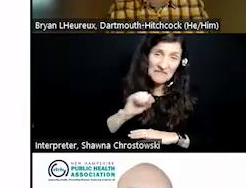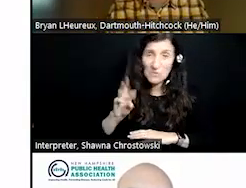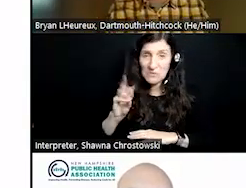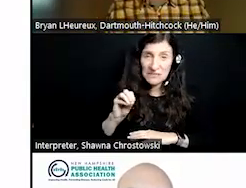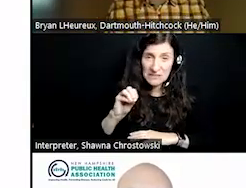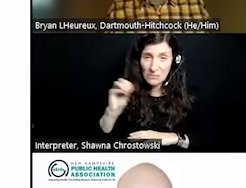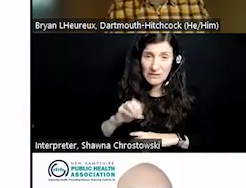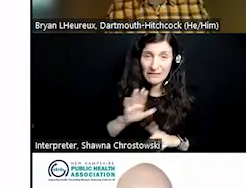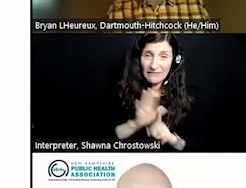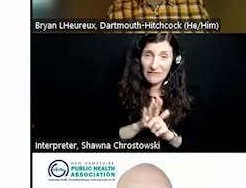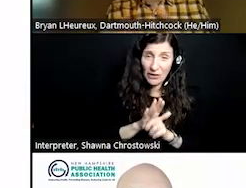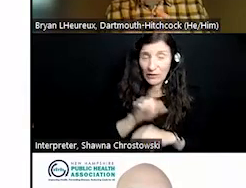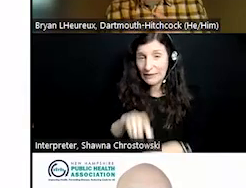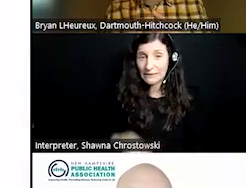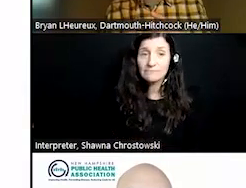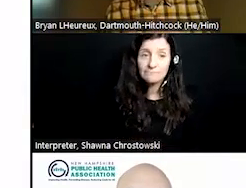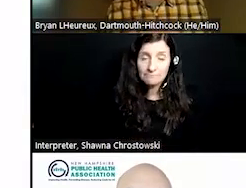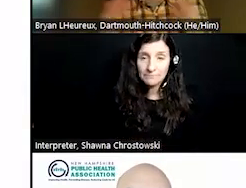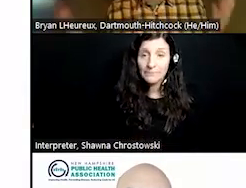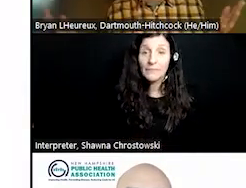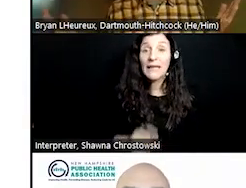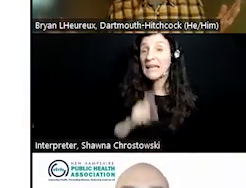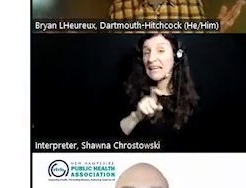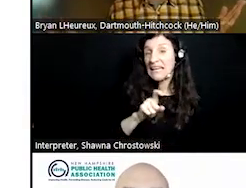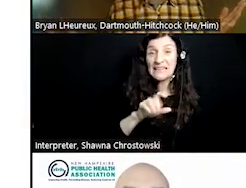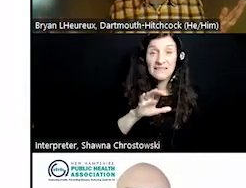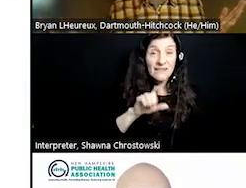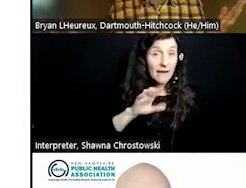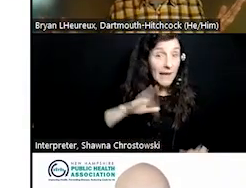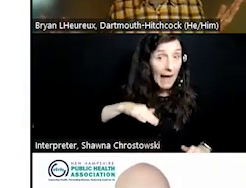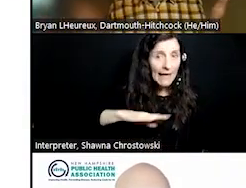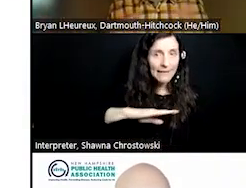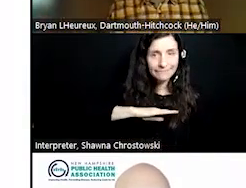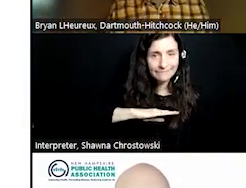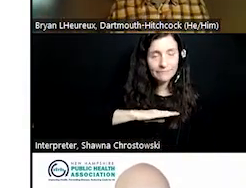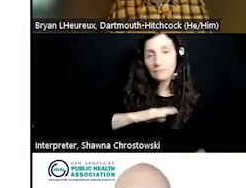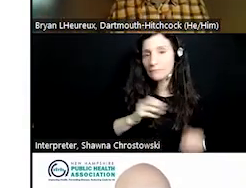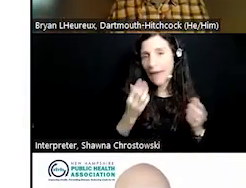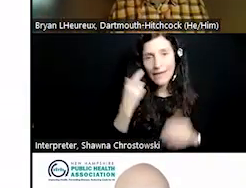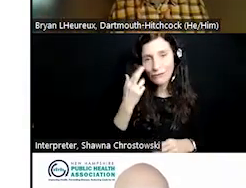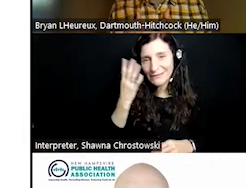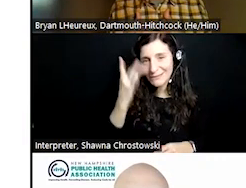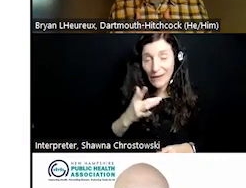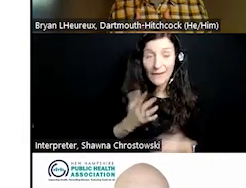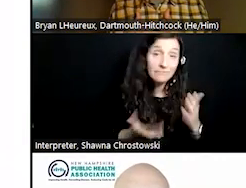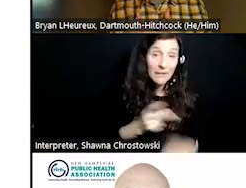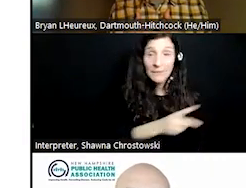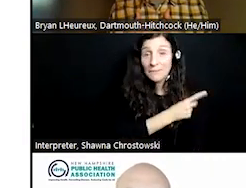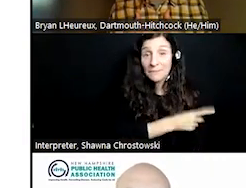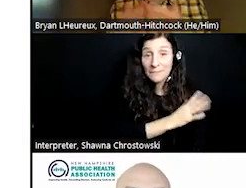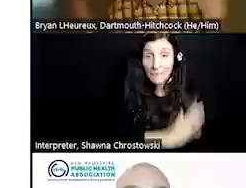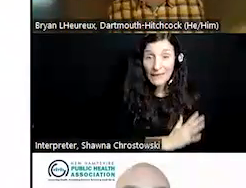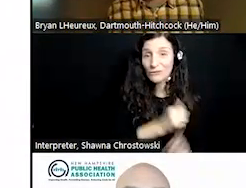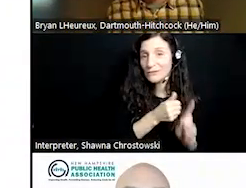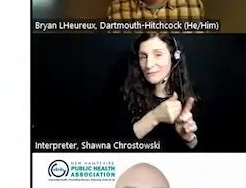social needs. And the needs that go unmet could be unmet for a number of reasons, such as a patient has, we